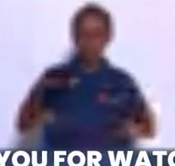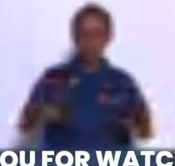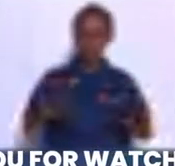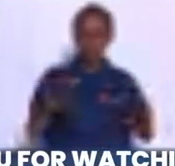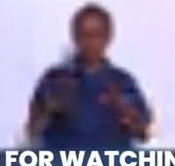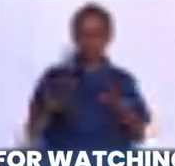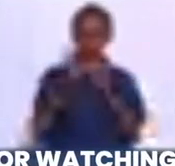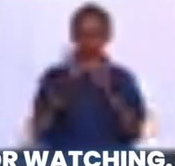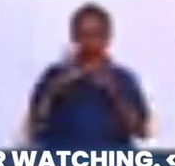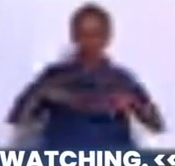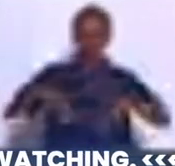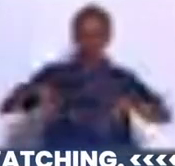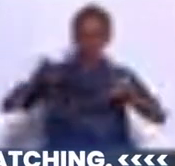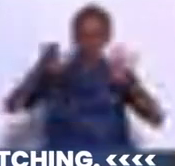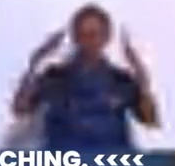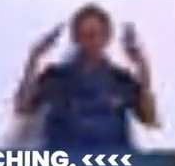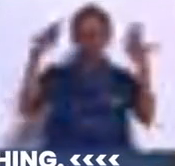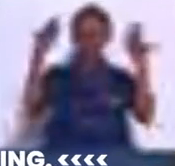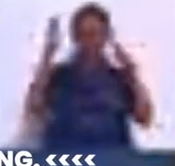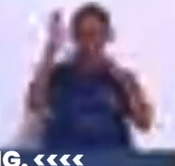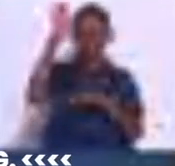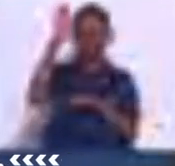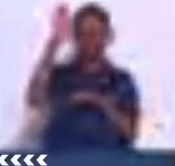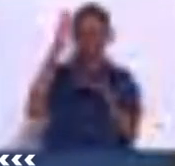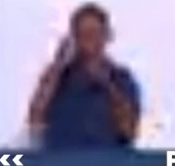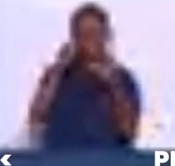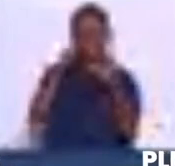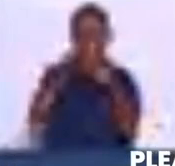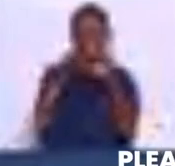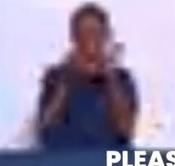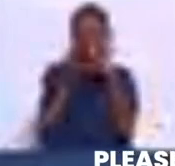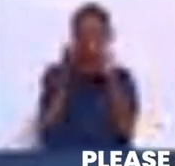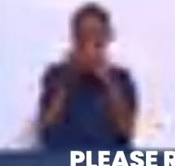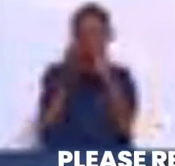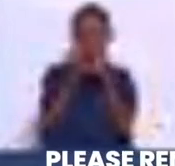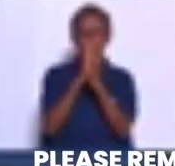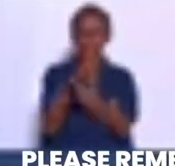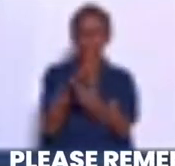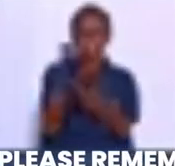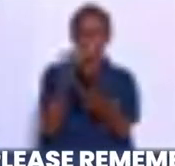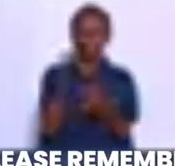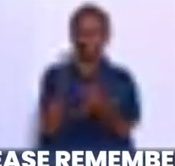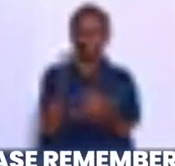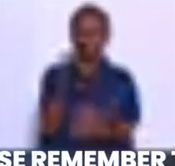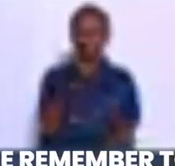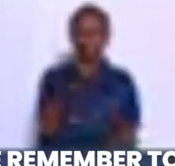commit all them on your hand. In Jesus' name we pray. Amen.